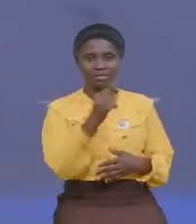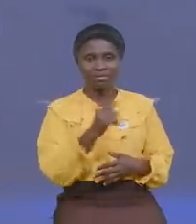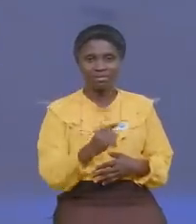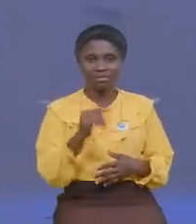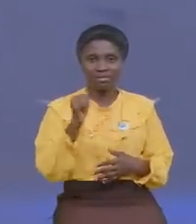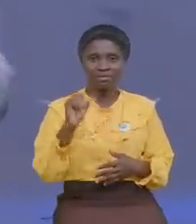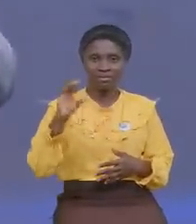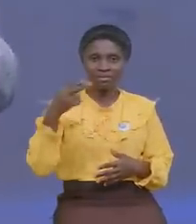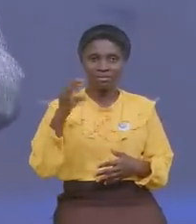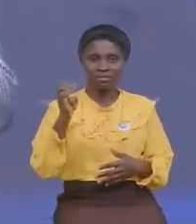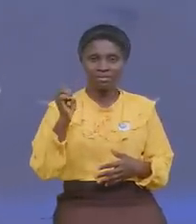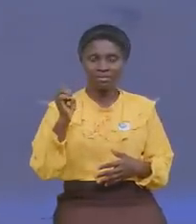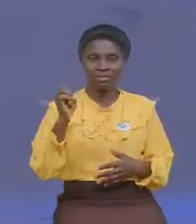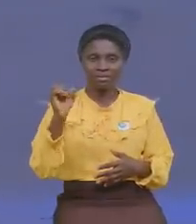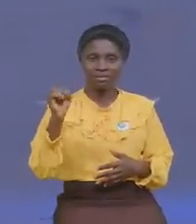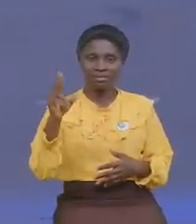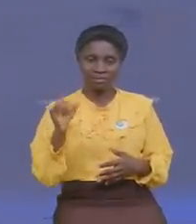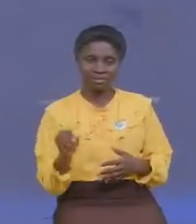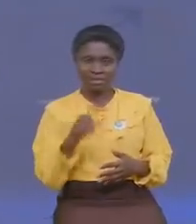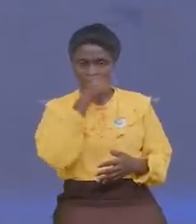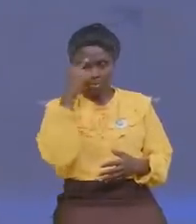said Zacchaeus is a sinner.